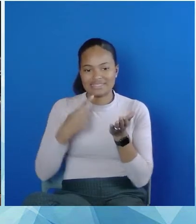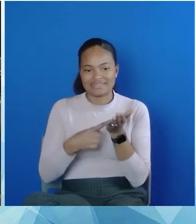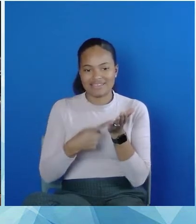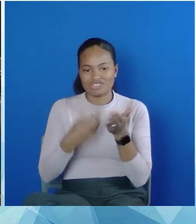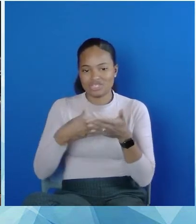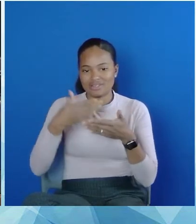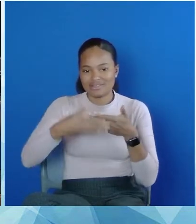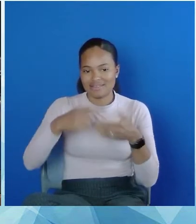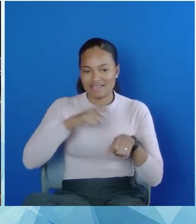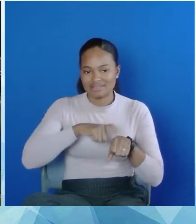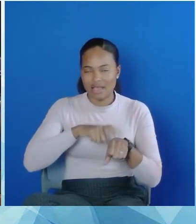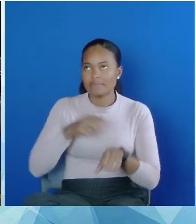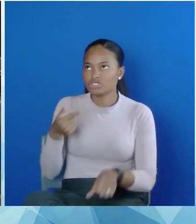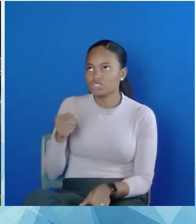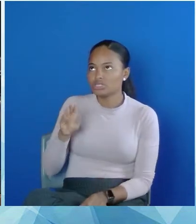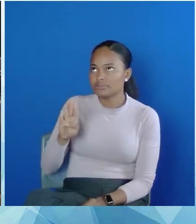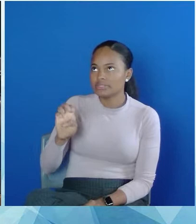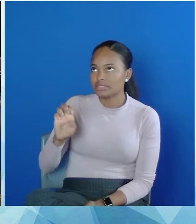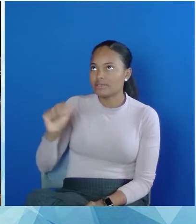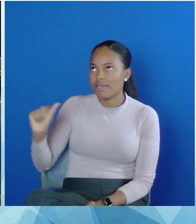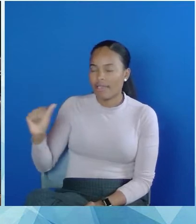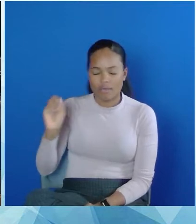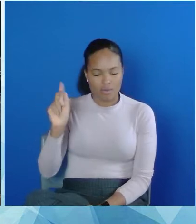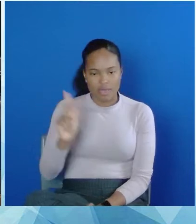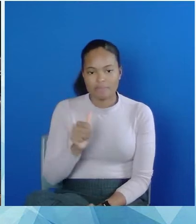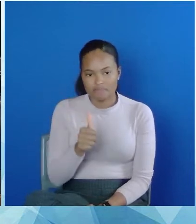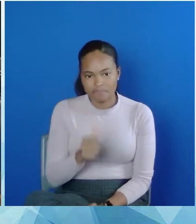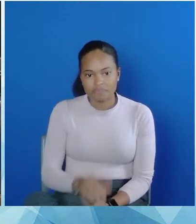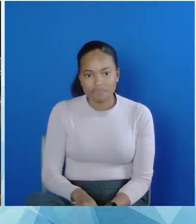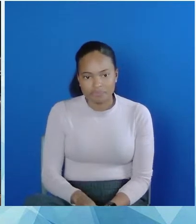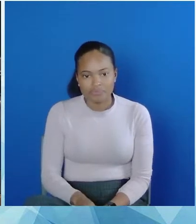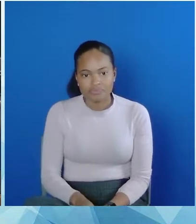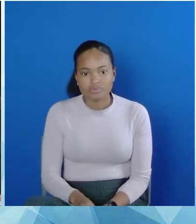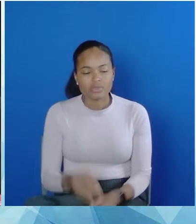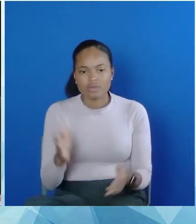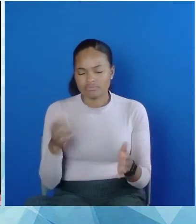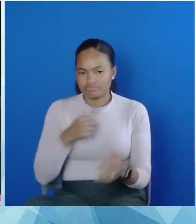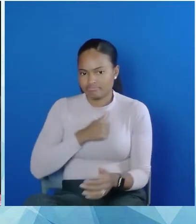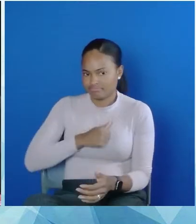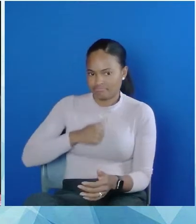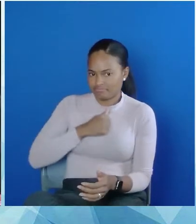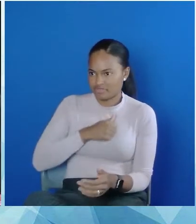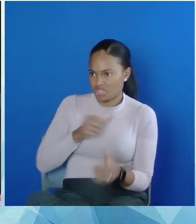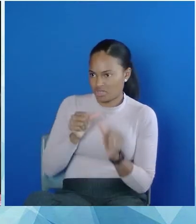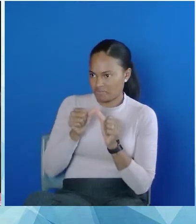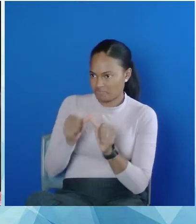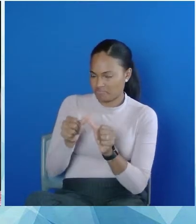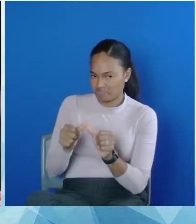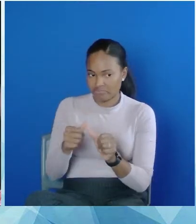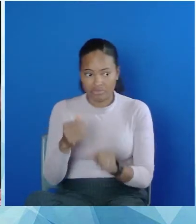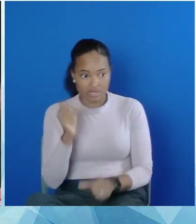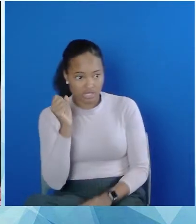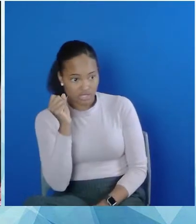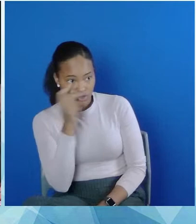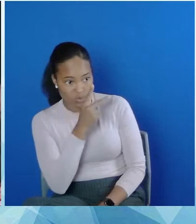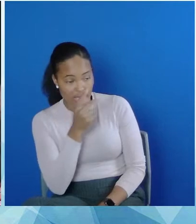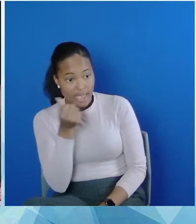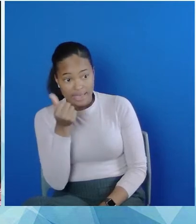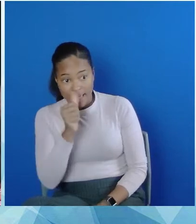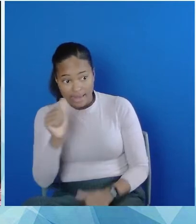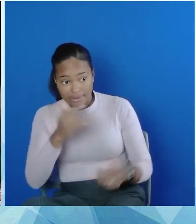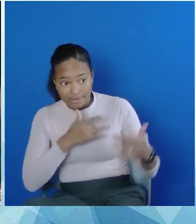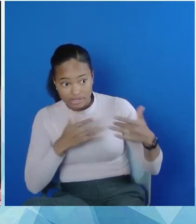GBEAA. Okay. All right. Okay. So we can go on. Sorry. Okay. Are there any concerns or questions